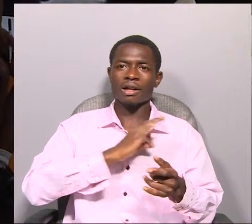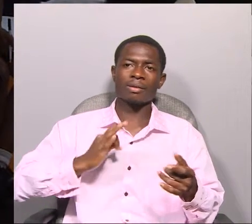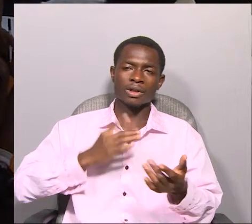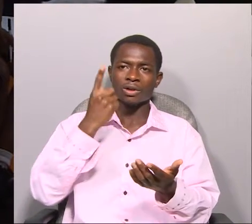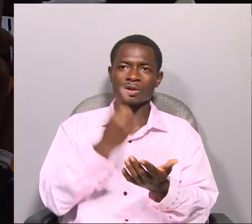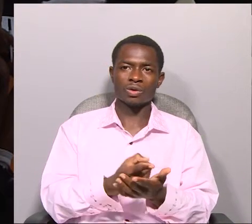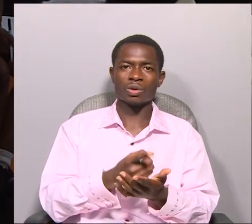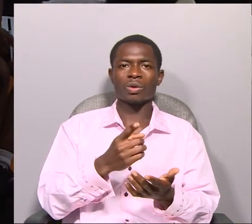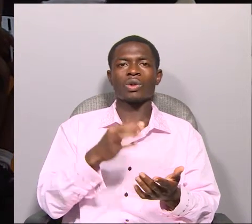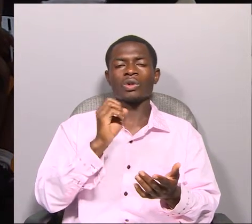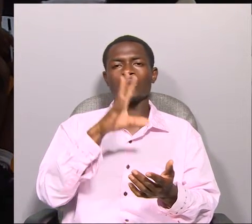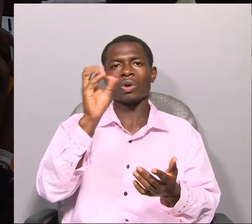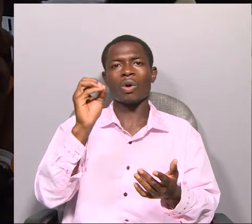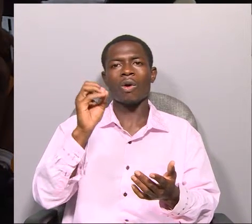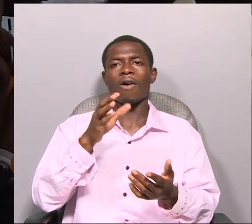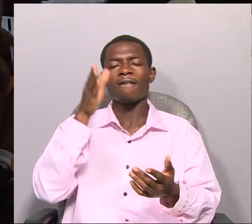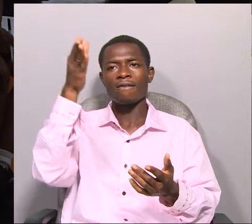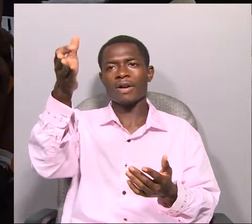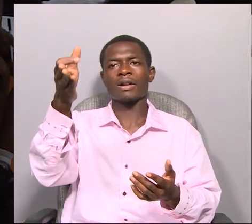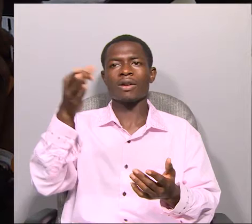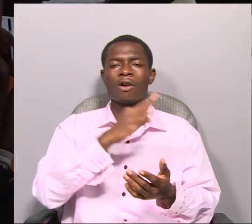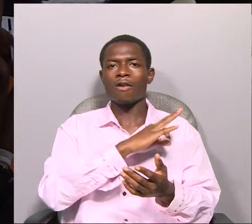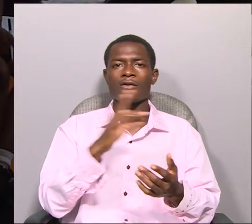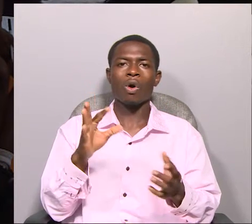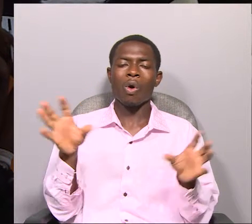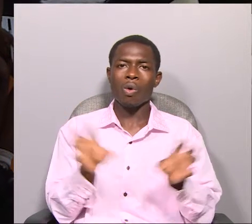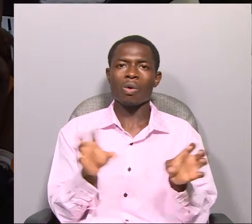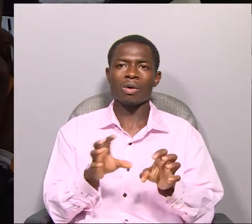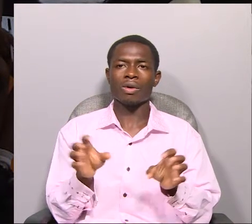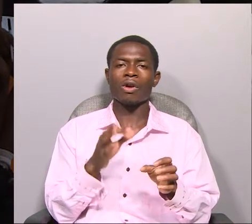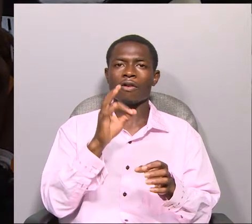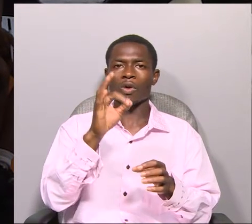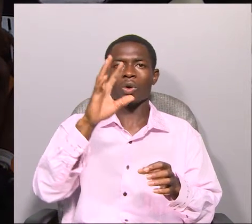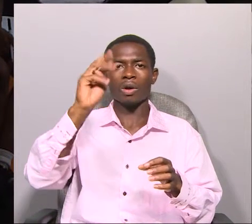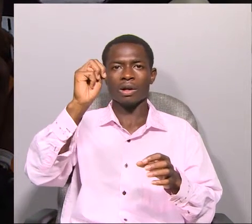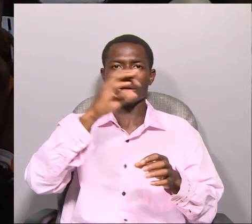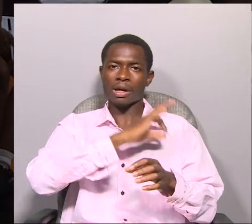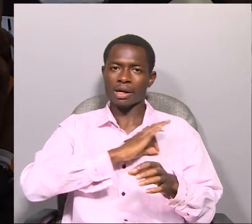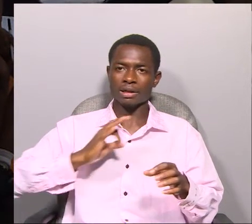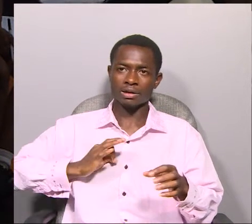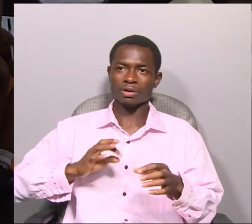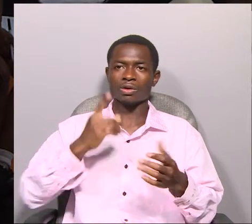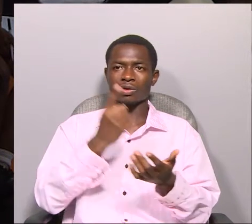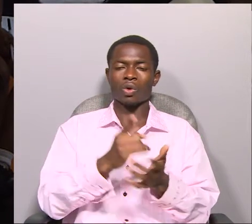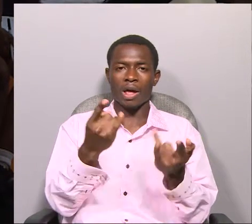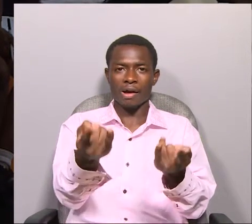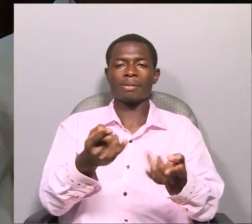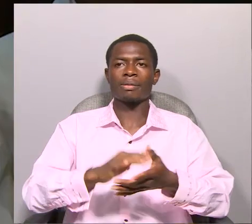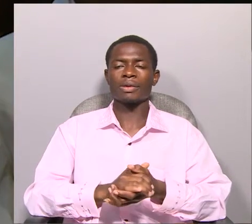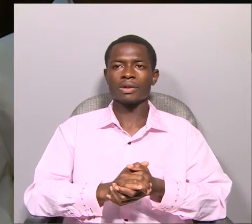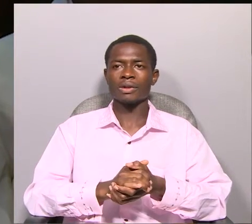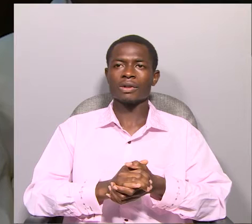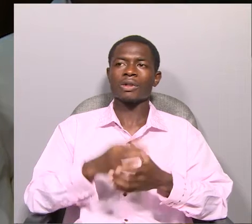Honorable Minister. Firstly, would like to thank you for the imposition of the indigenization policy. We are really appreciating